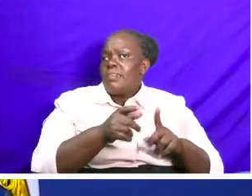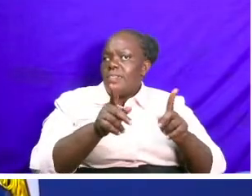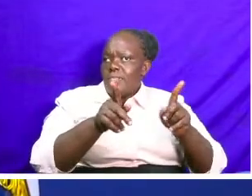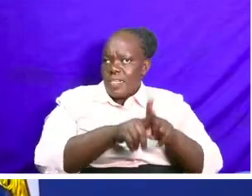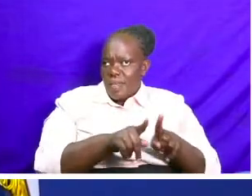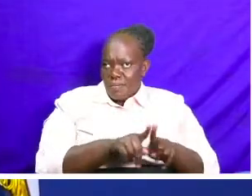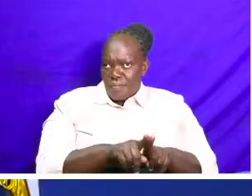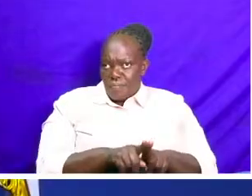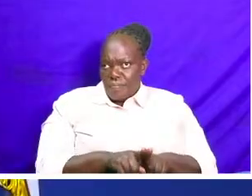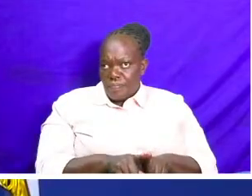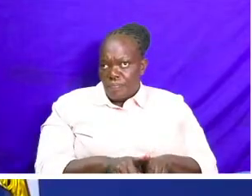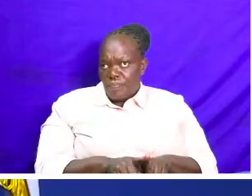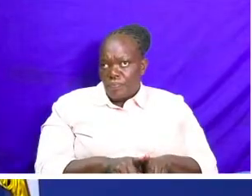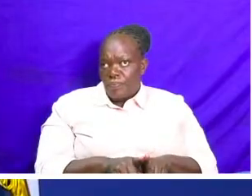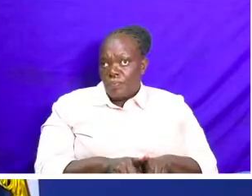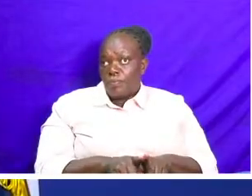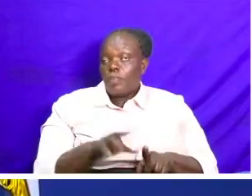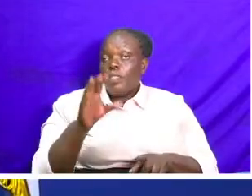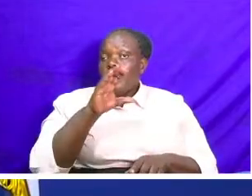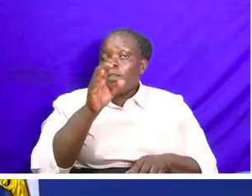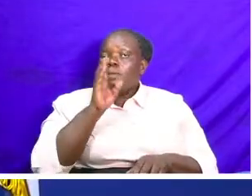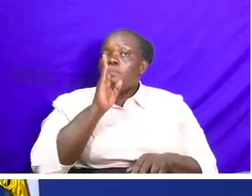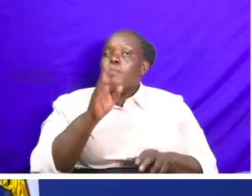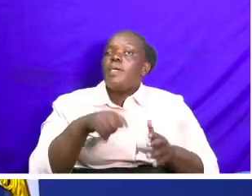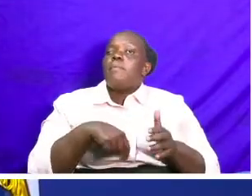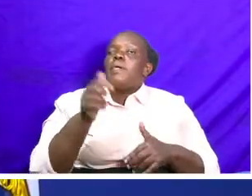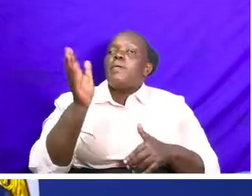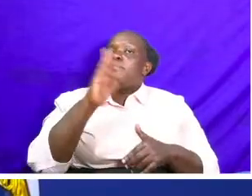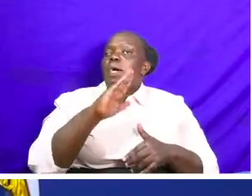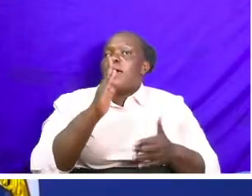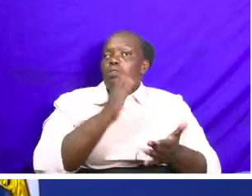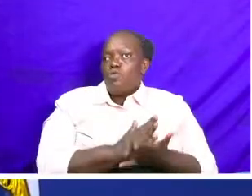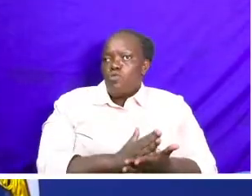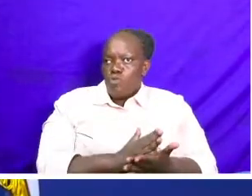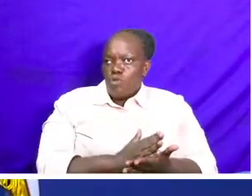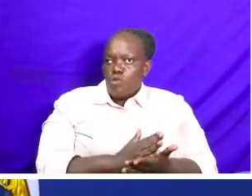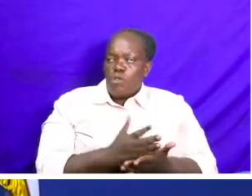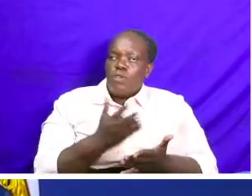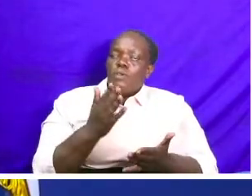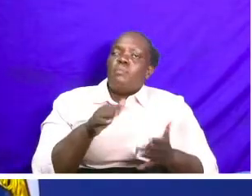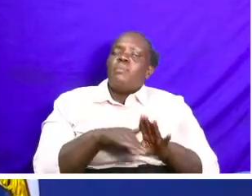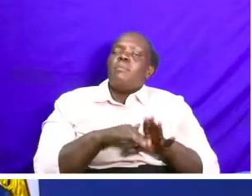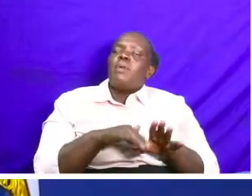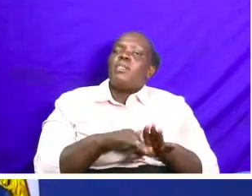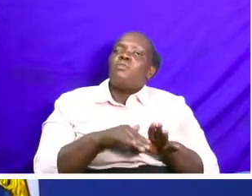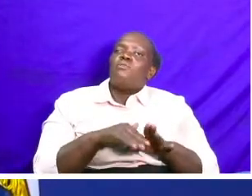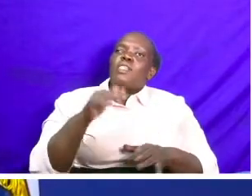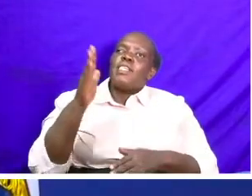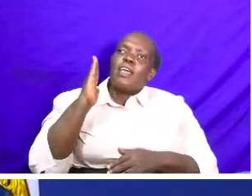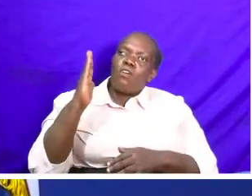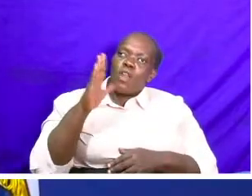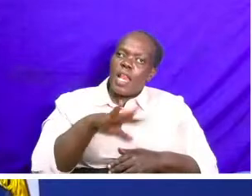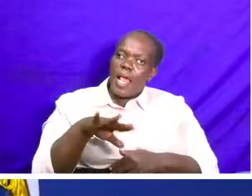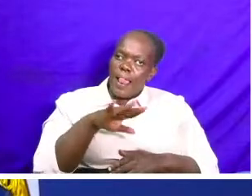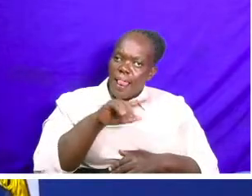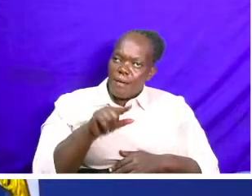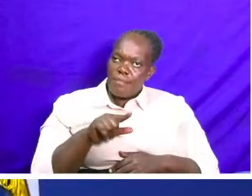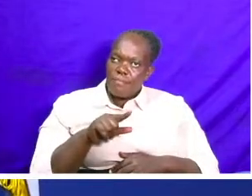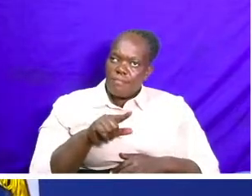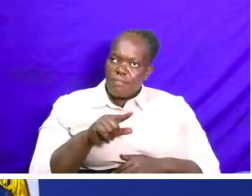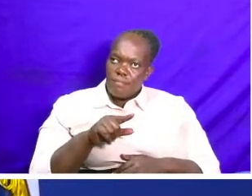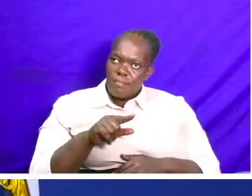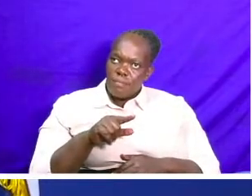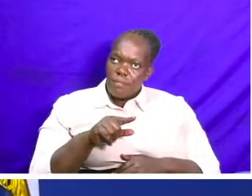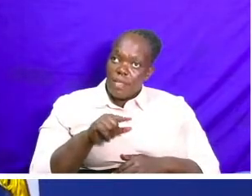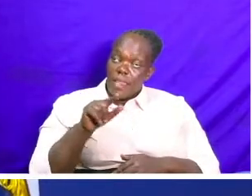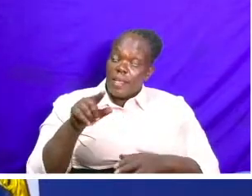actually citizens being in conflict with this, members of the security forces.